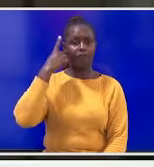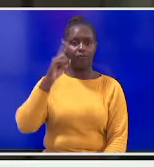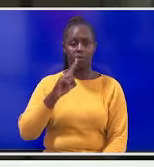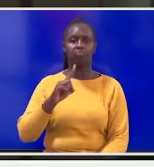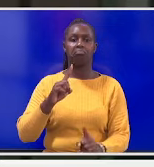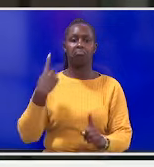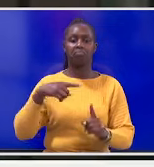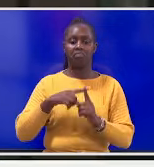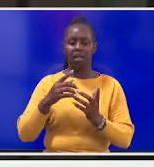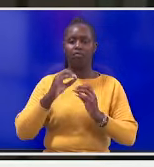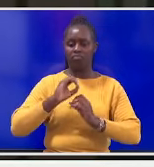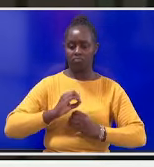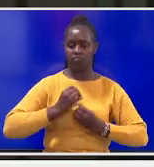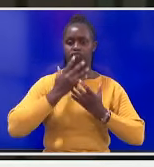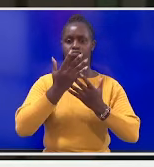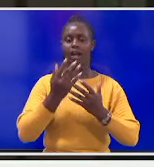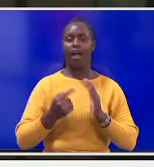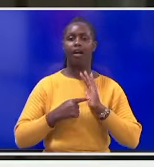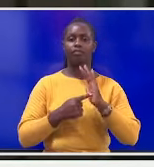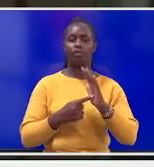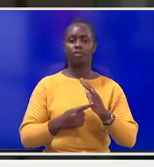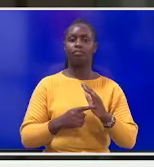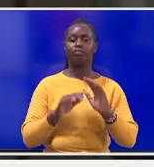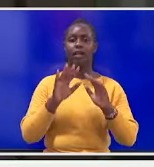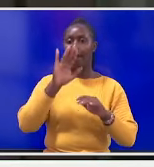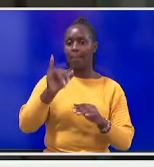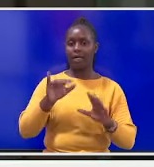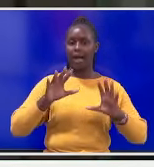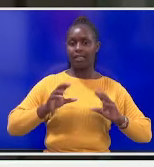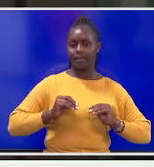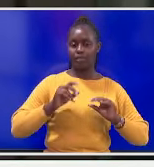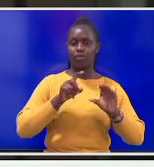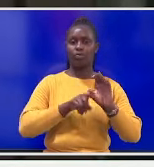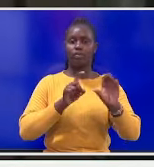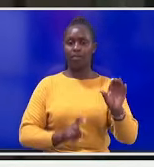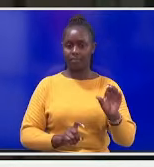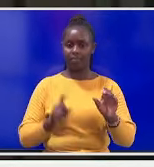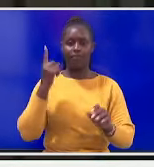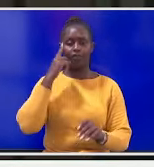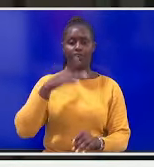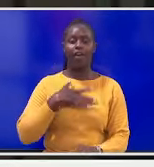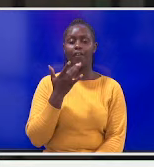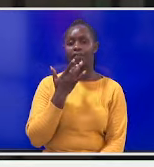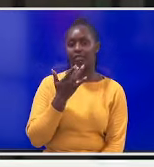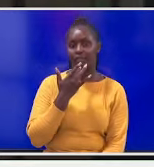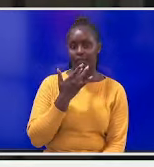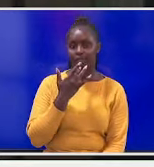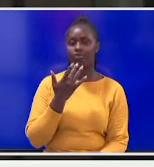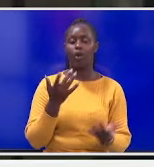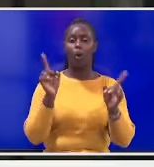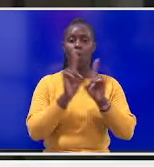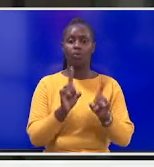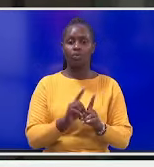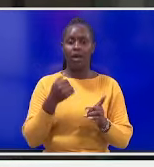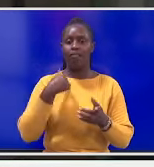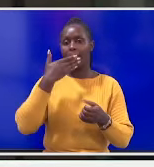has exhibited by accepting to step down in our favor. And she has also assured